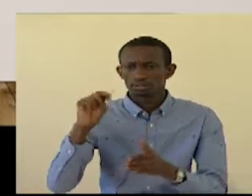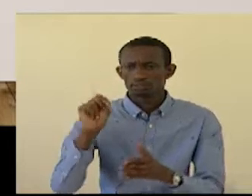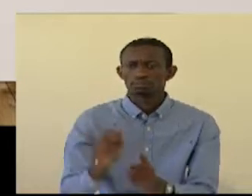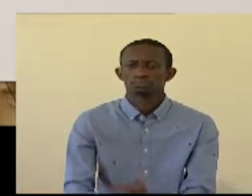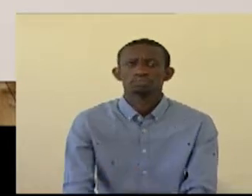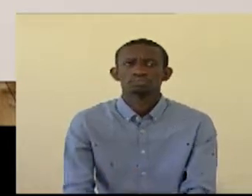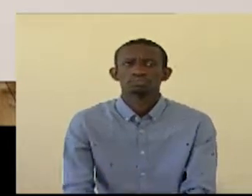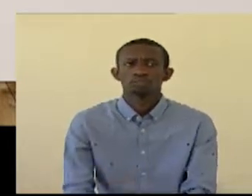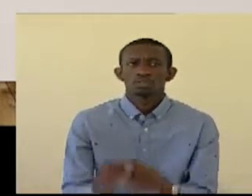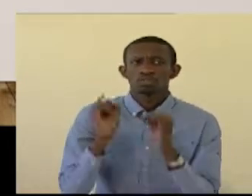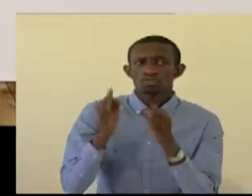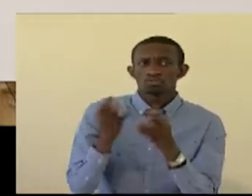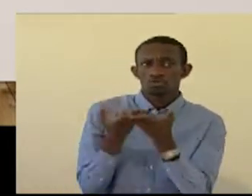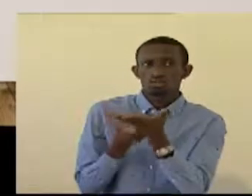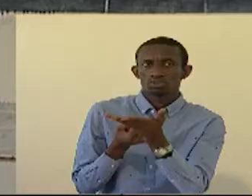take a substance like